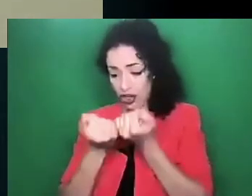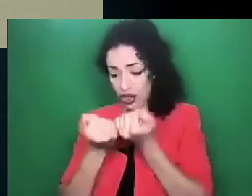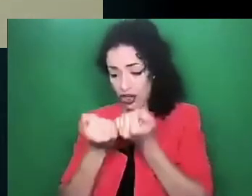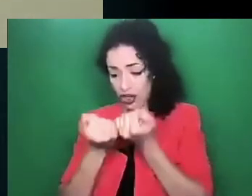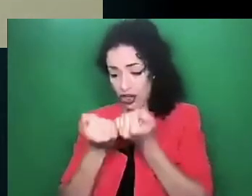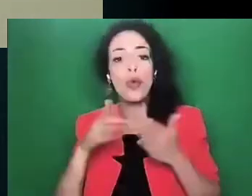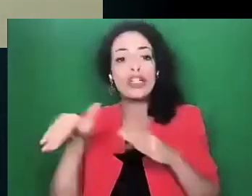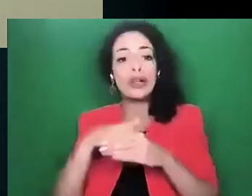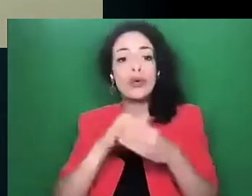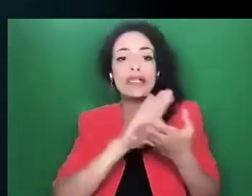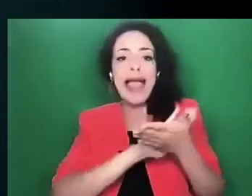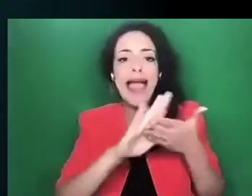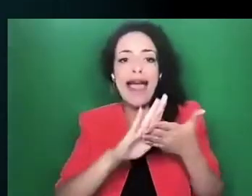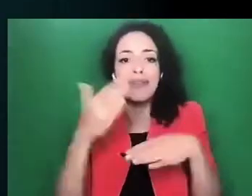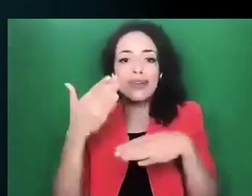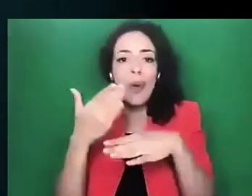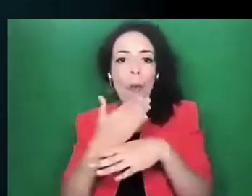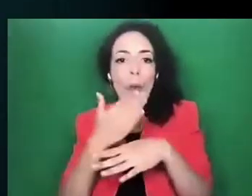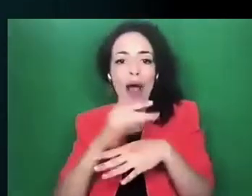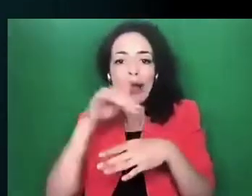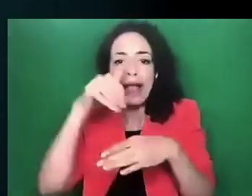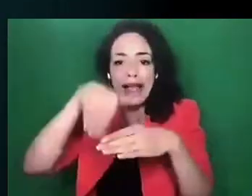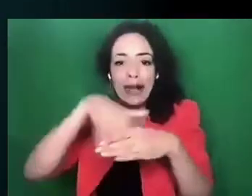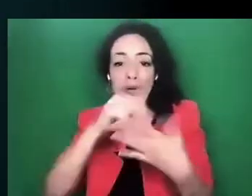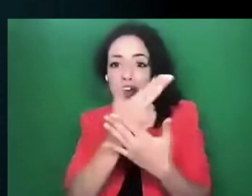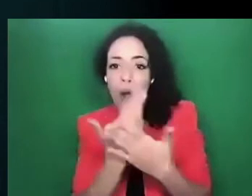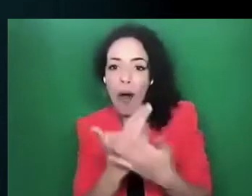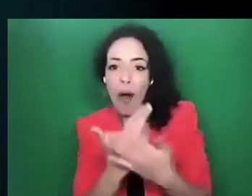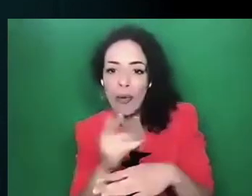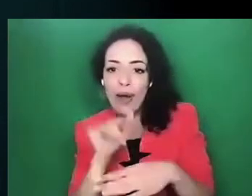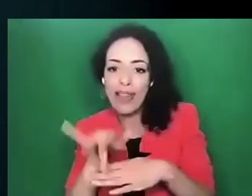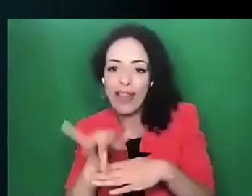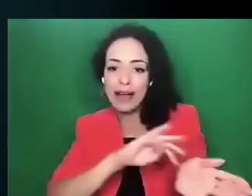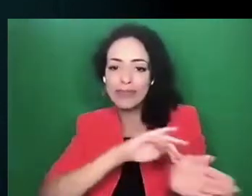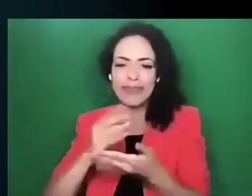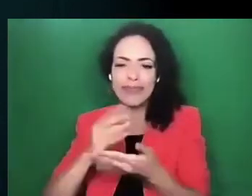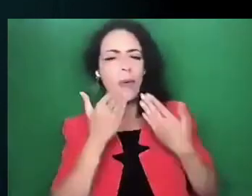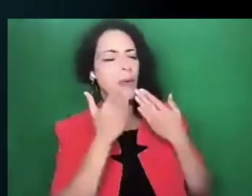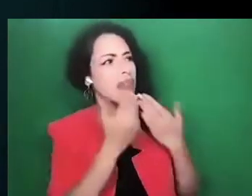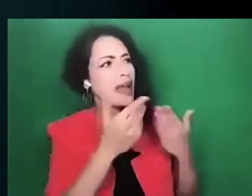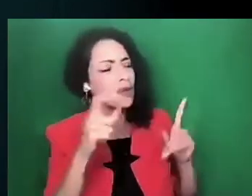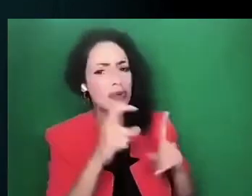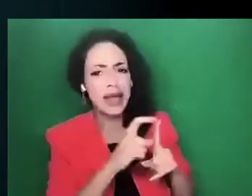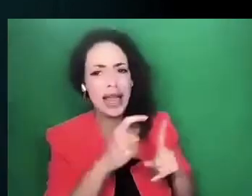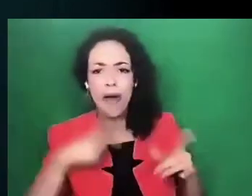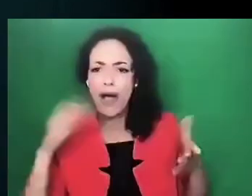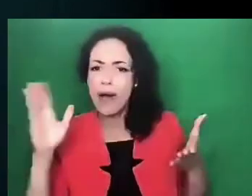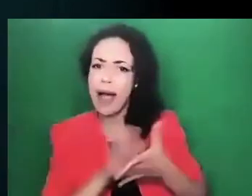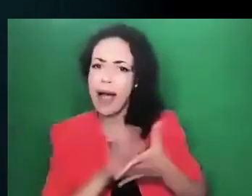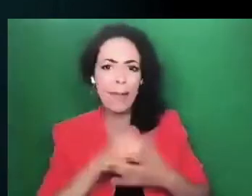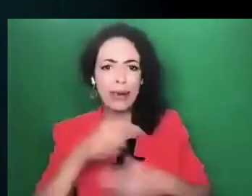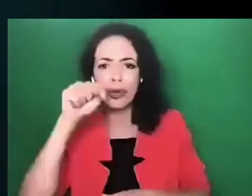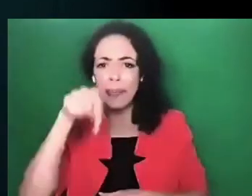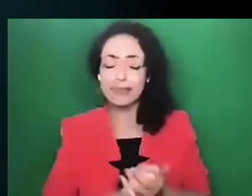it. Over to you, Venetia. Thank you so much, David. It's a real pleasure to be here. The British Museum has worked